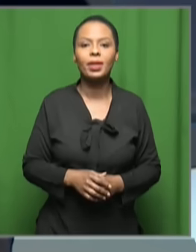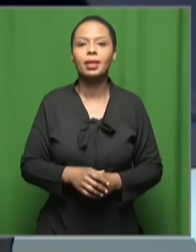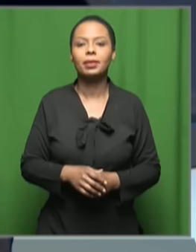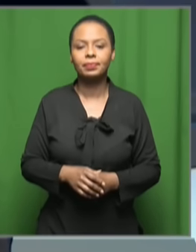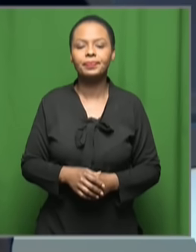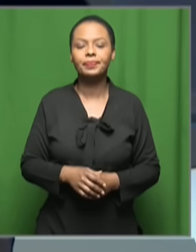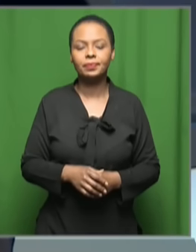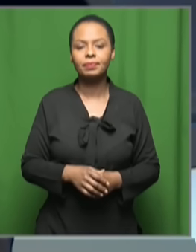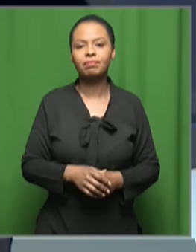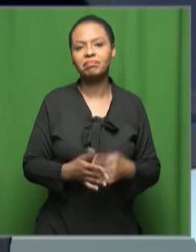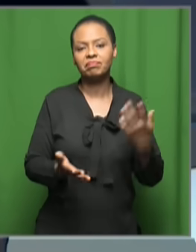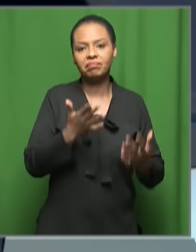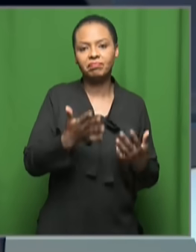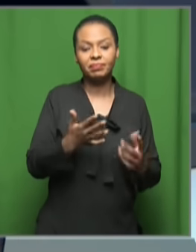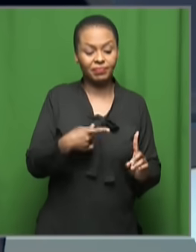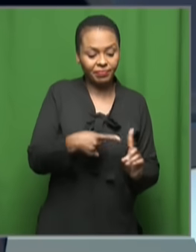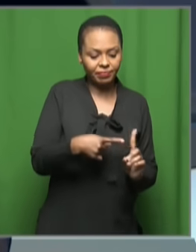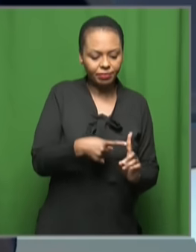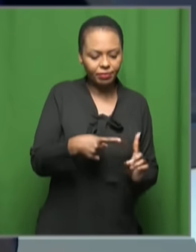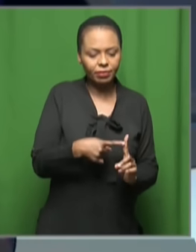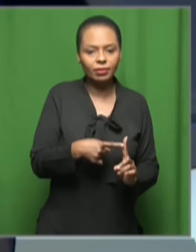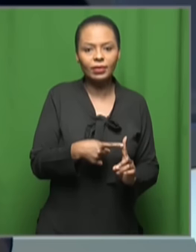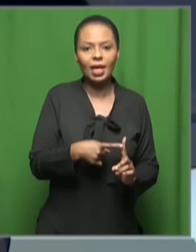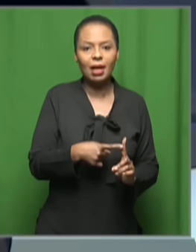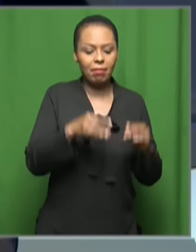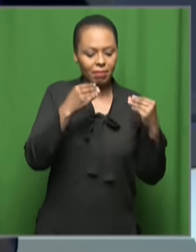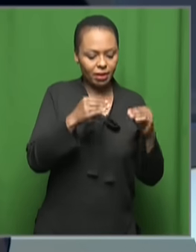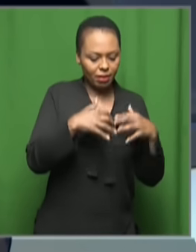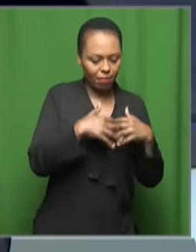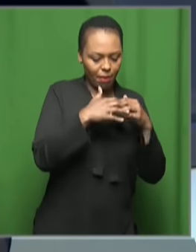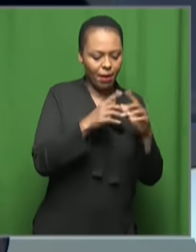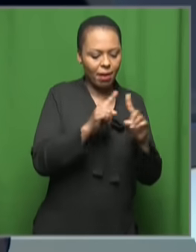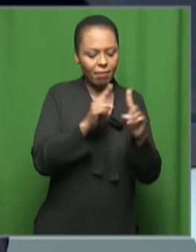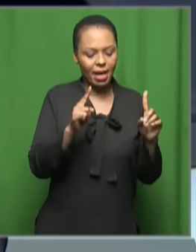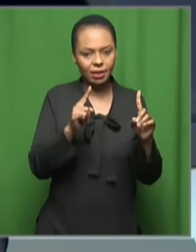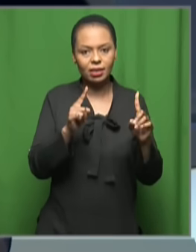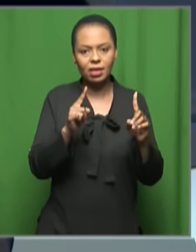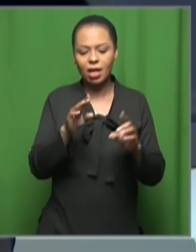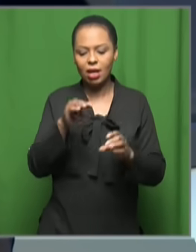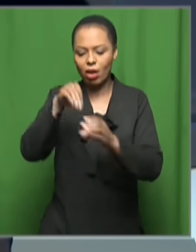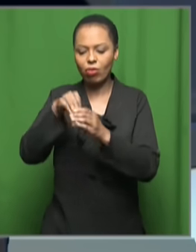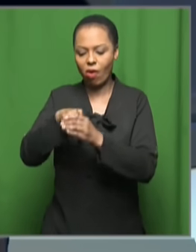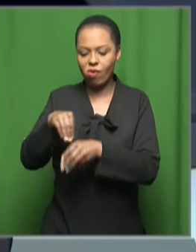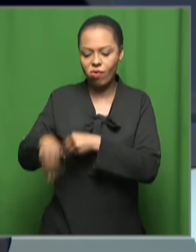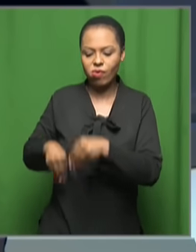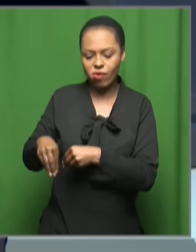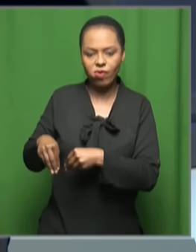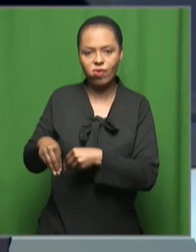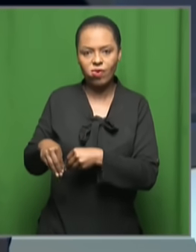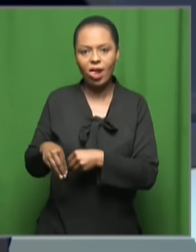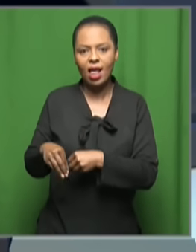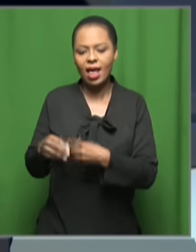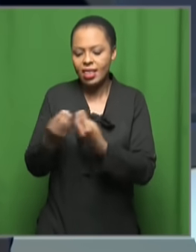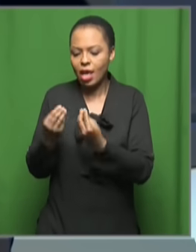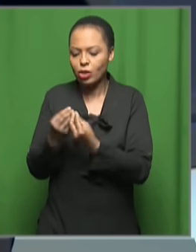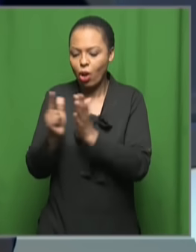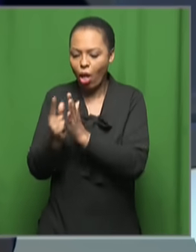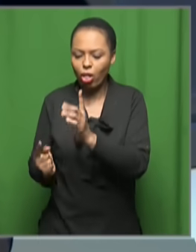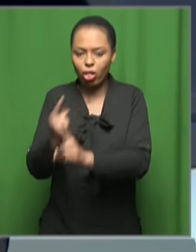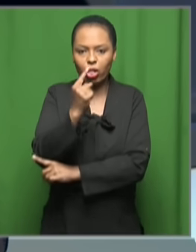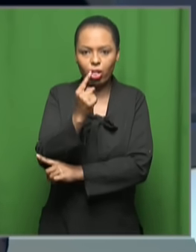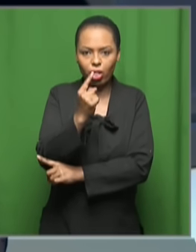to the illicit ways of doing business here at home will benefit